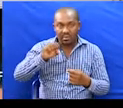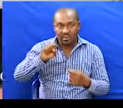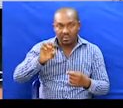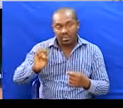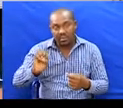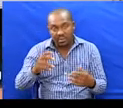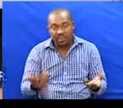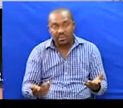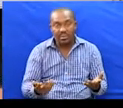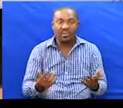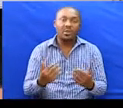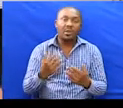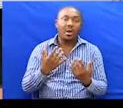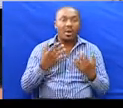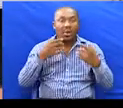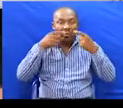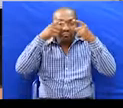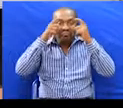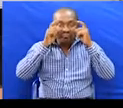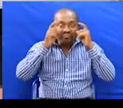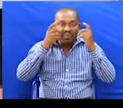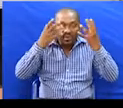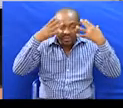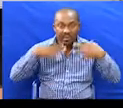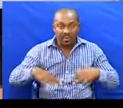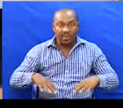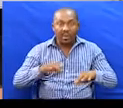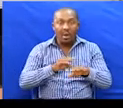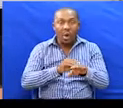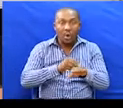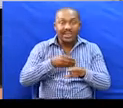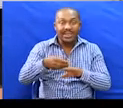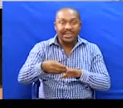Maybe you resemble with your parents in skin color.